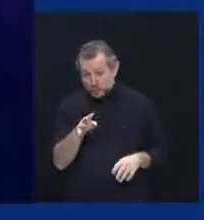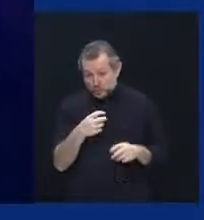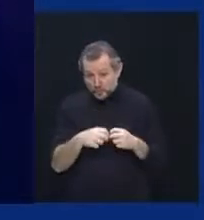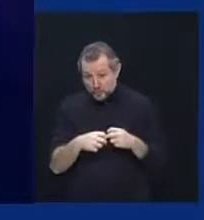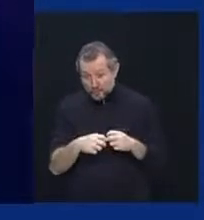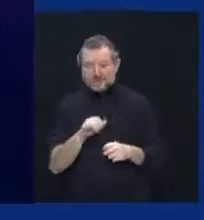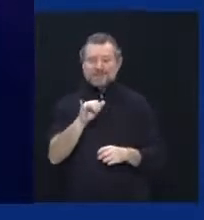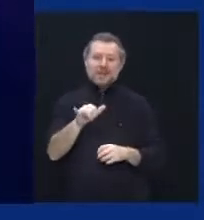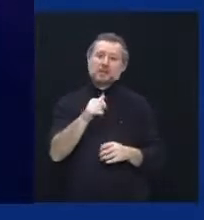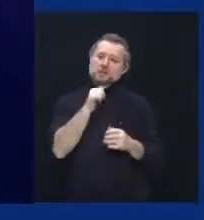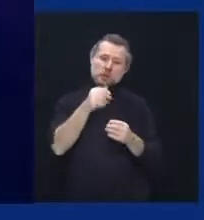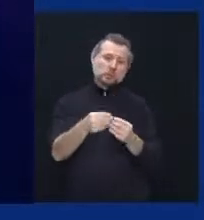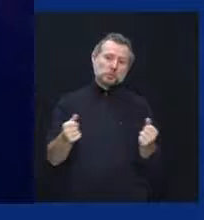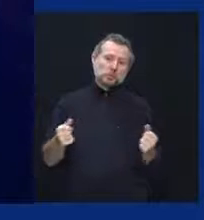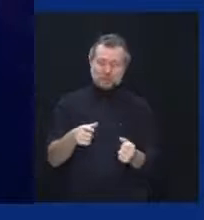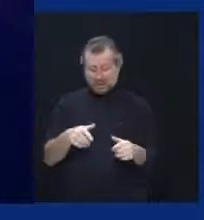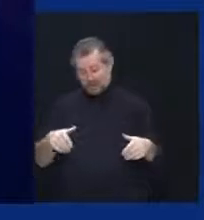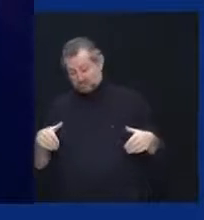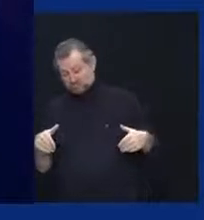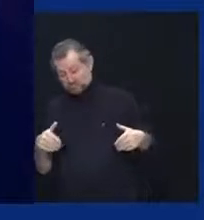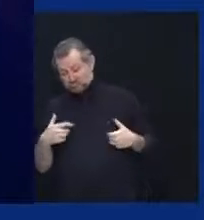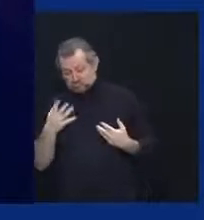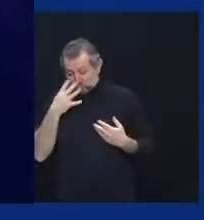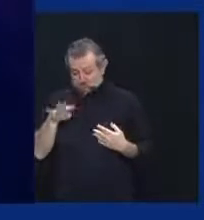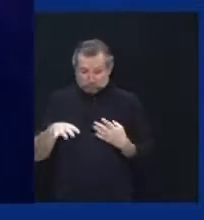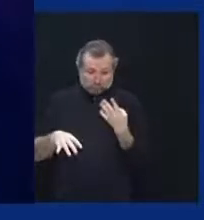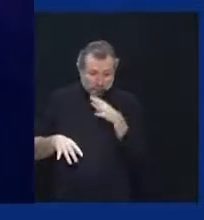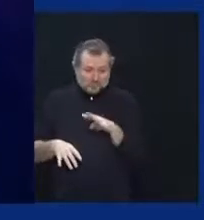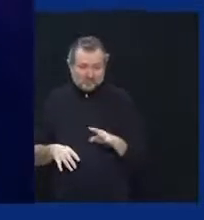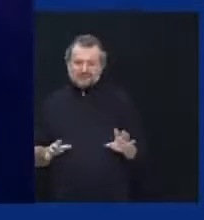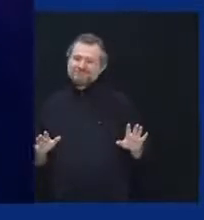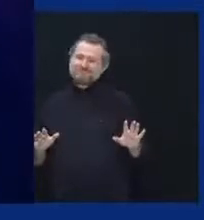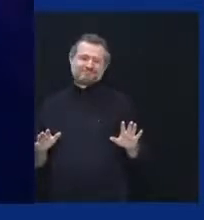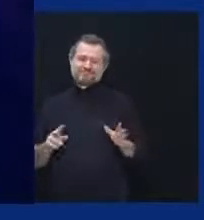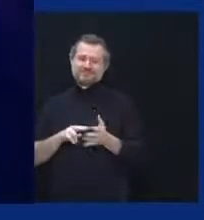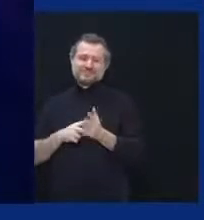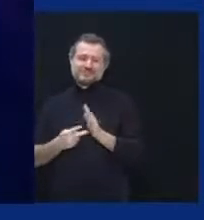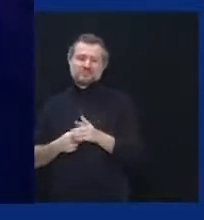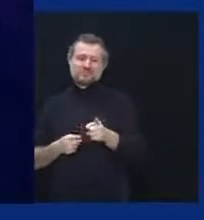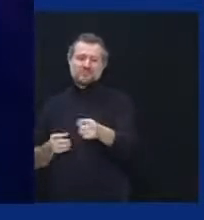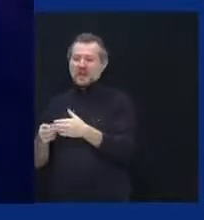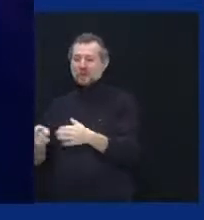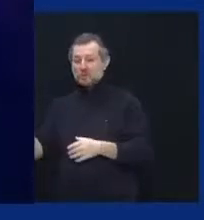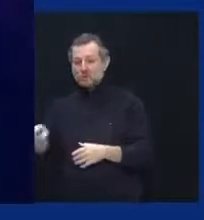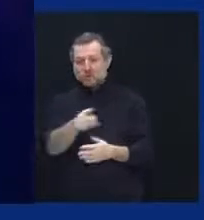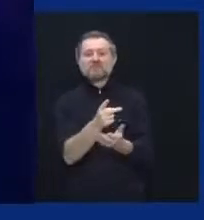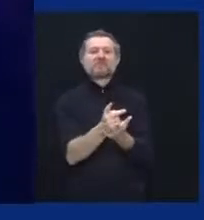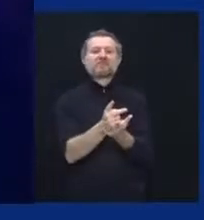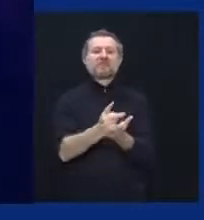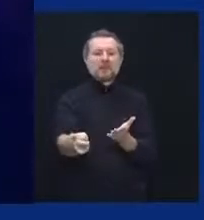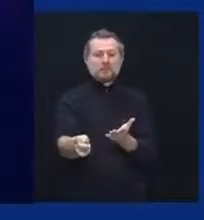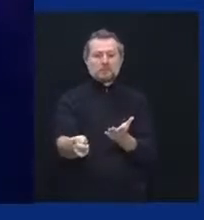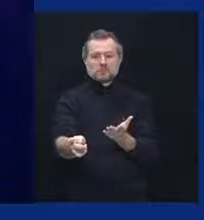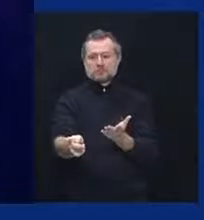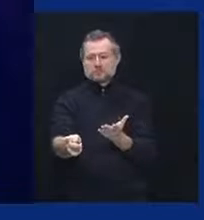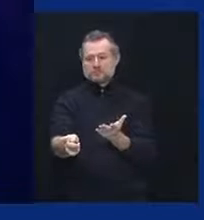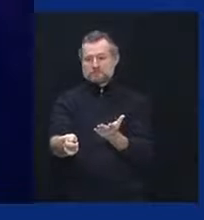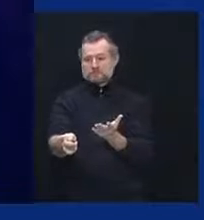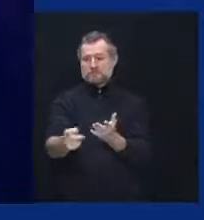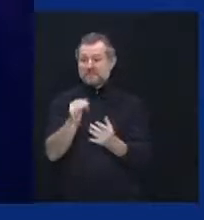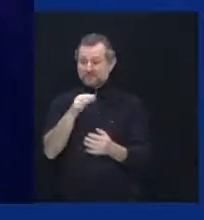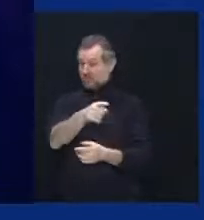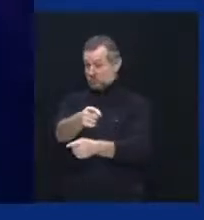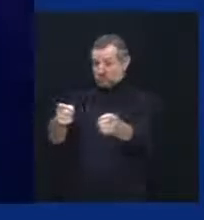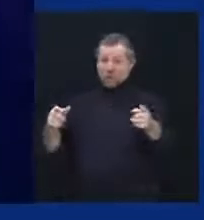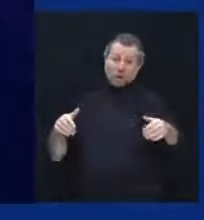not address it. It's a failure of leadership. And the problem will only compound because on